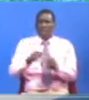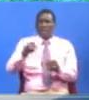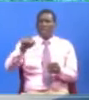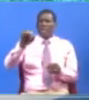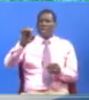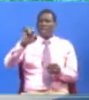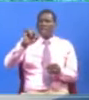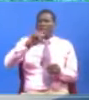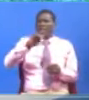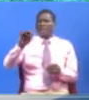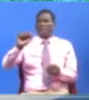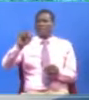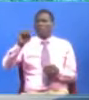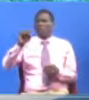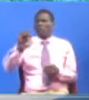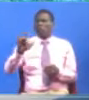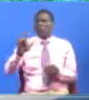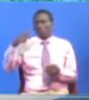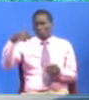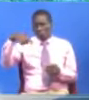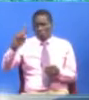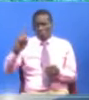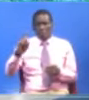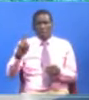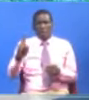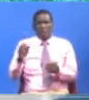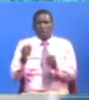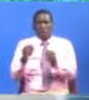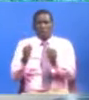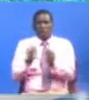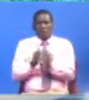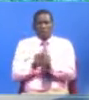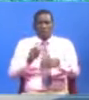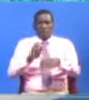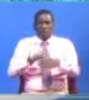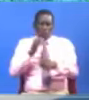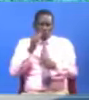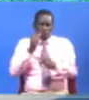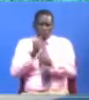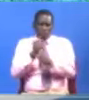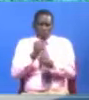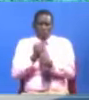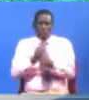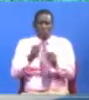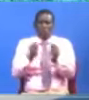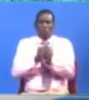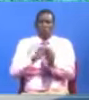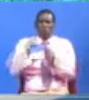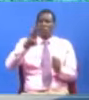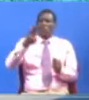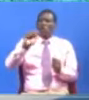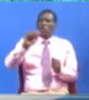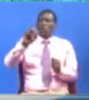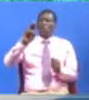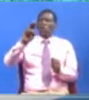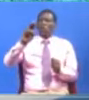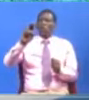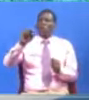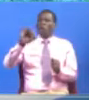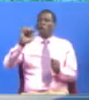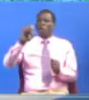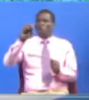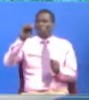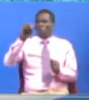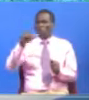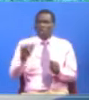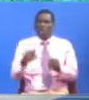got the crowd on their feet with a scintillating performance, with Wanyonyi setting a world lead and Mora setting